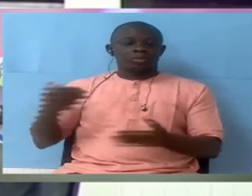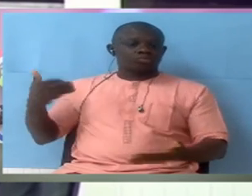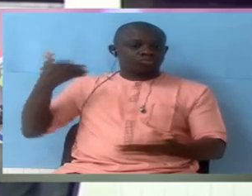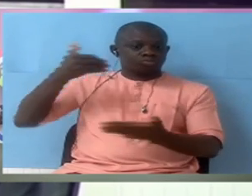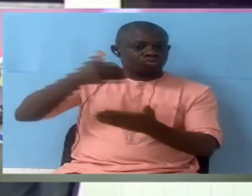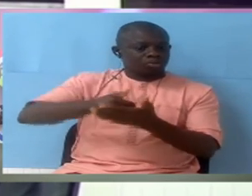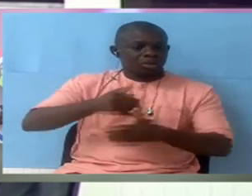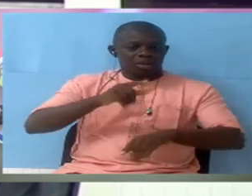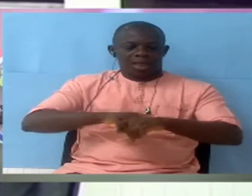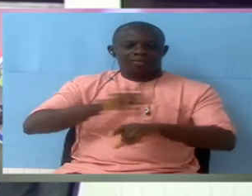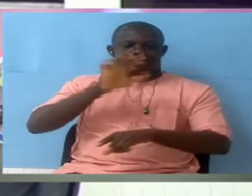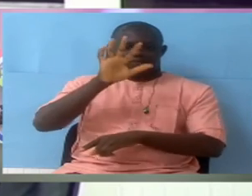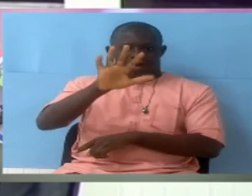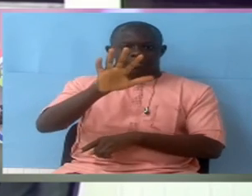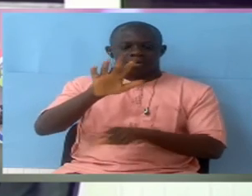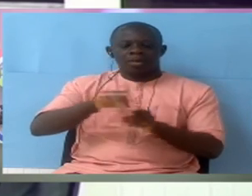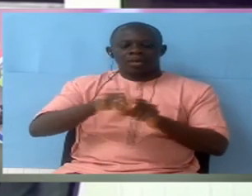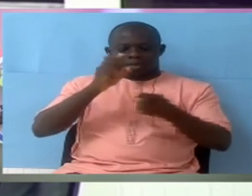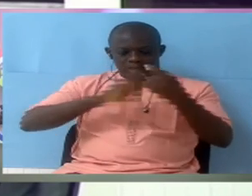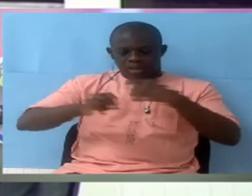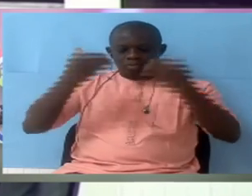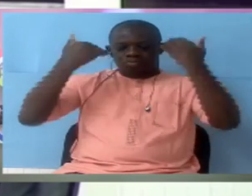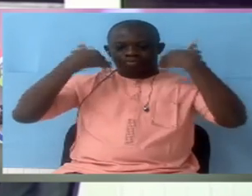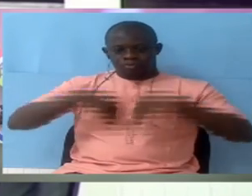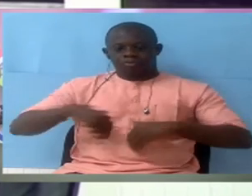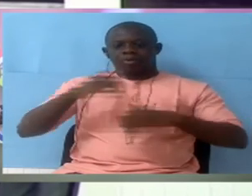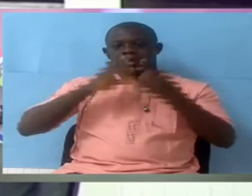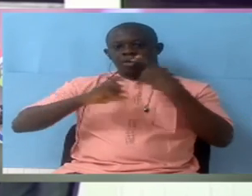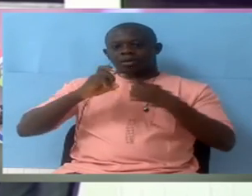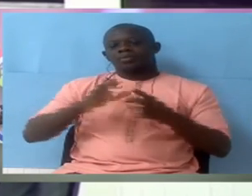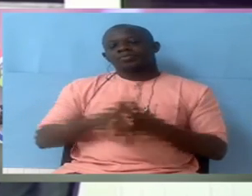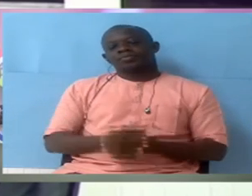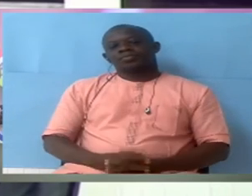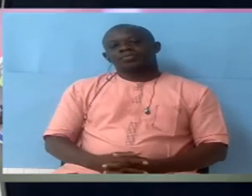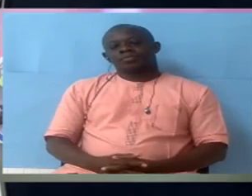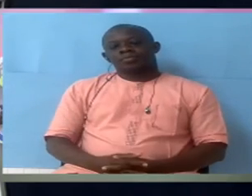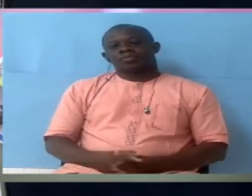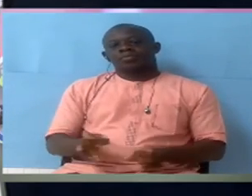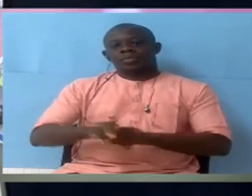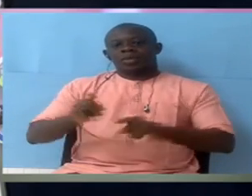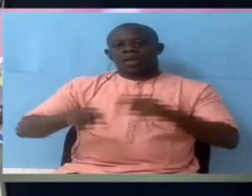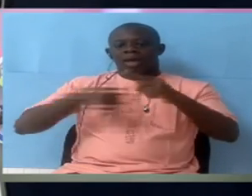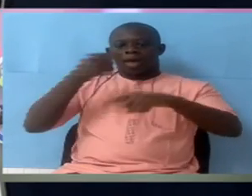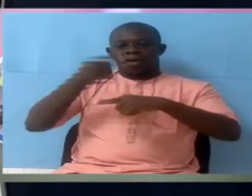boori juroomi waxtu. Then I put it on again. Ci la ko solat.